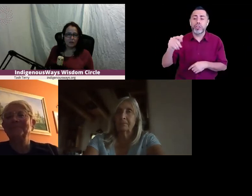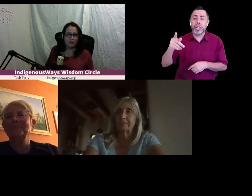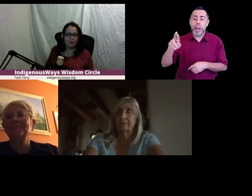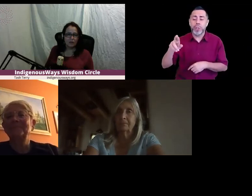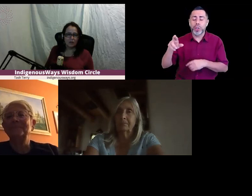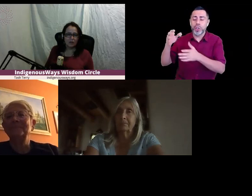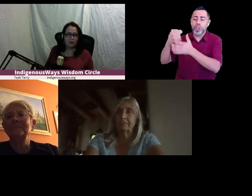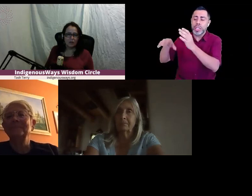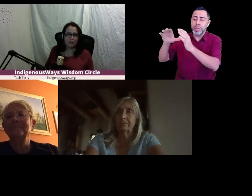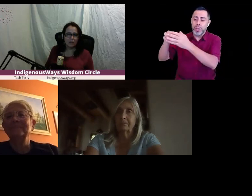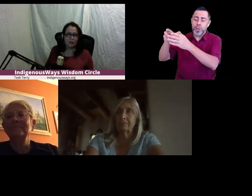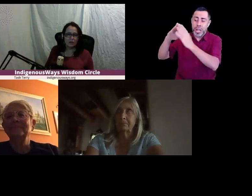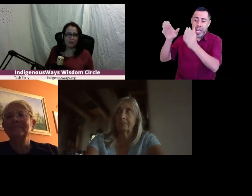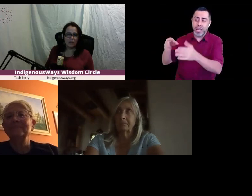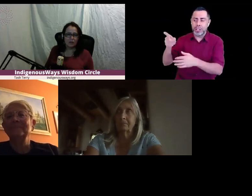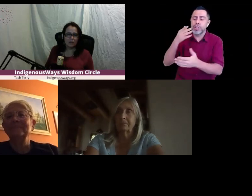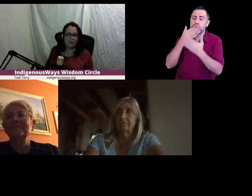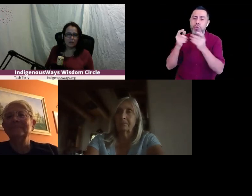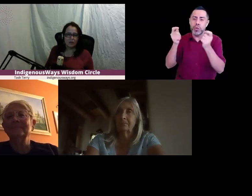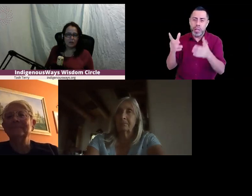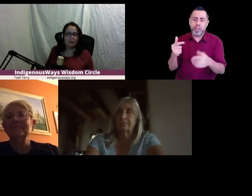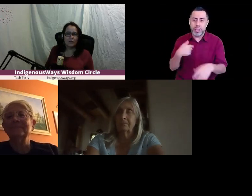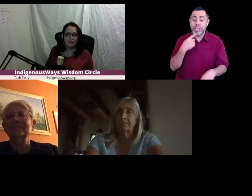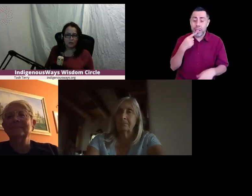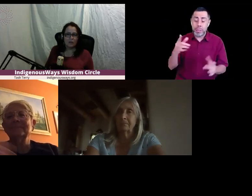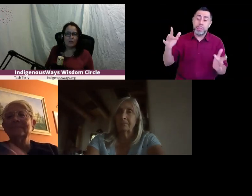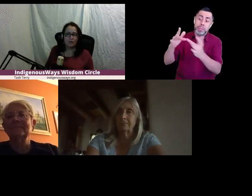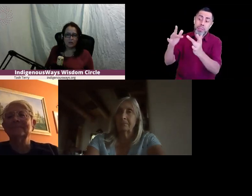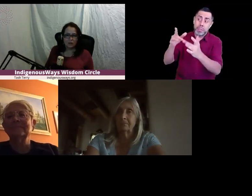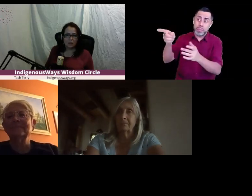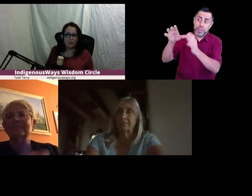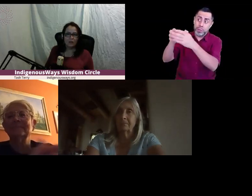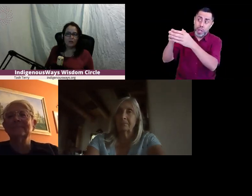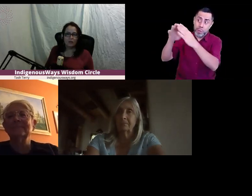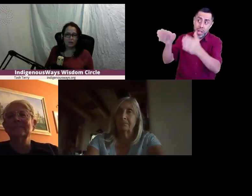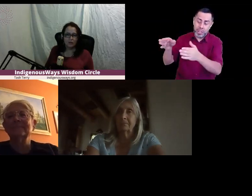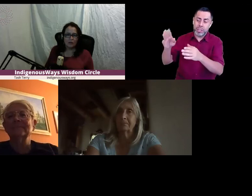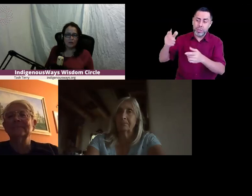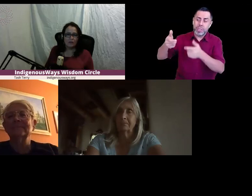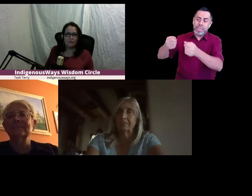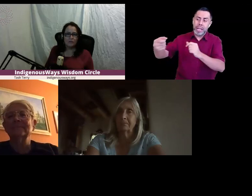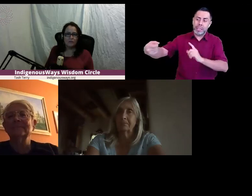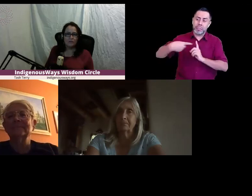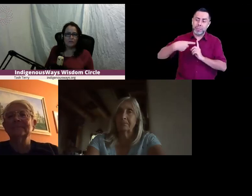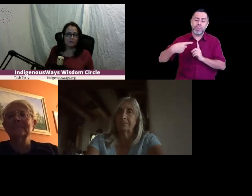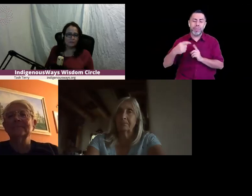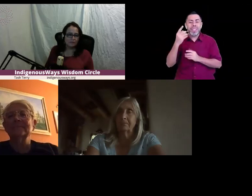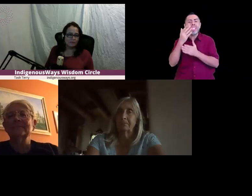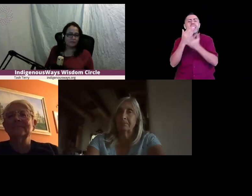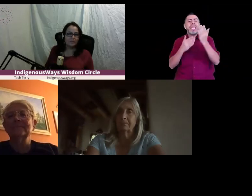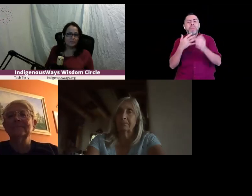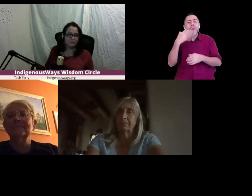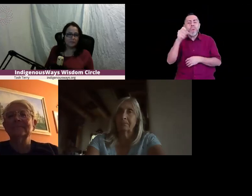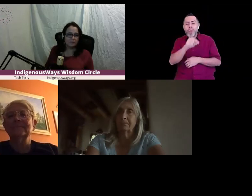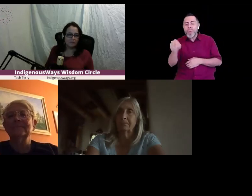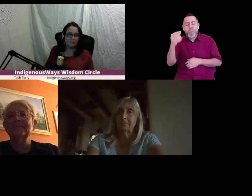them, call the chapter, they'll text me right away, and texting is better because they don't know how to text. So we've got the hang of